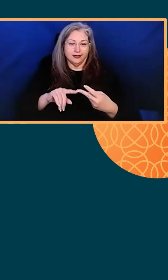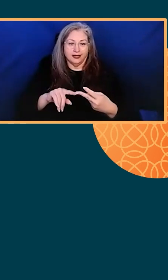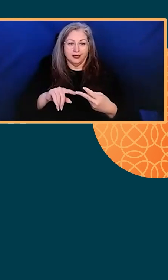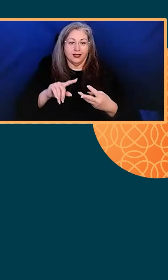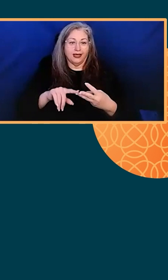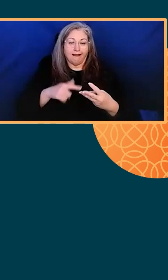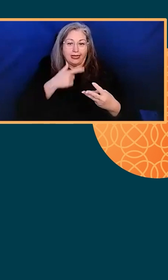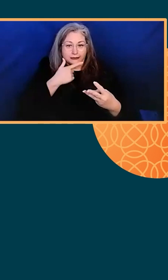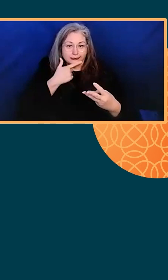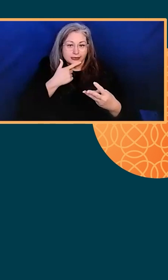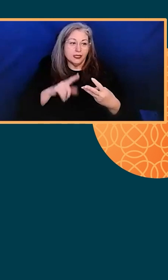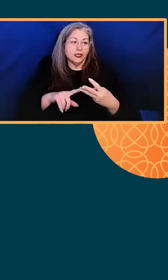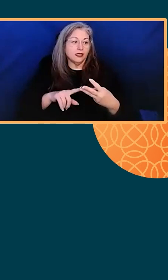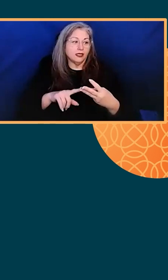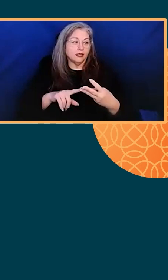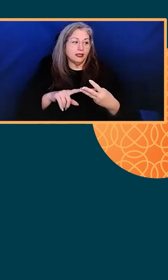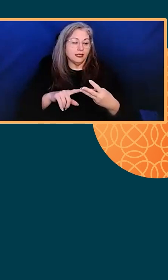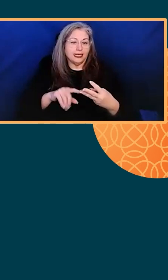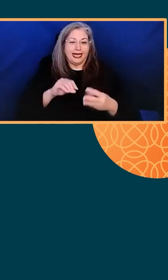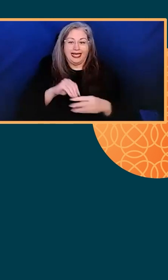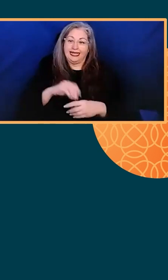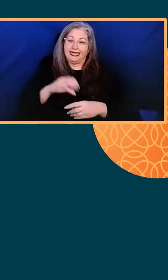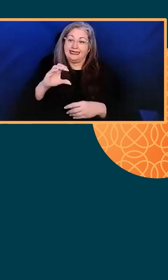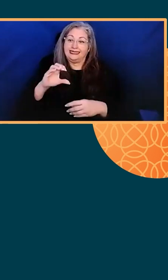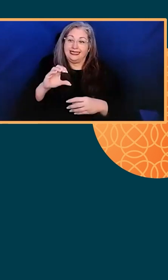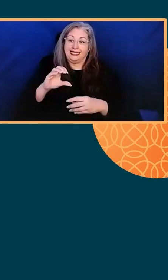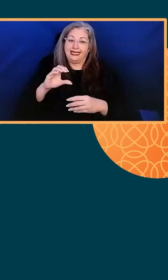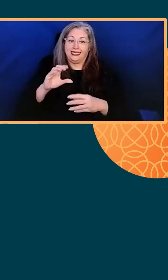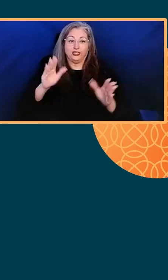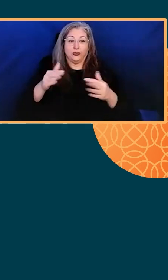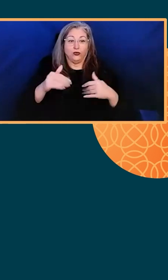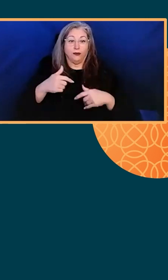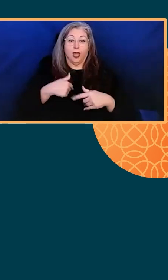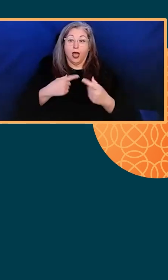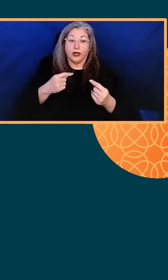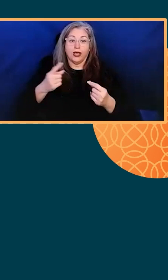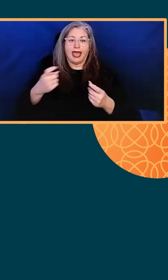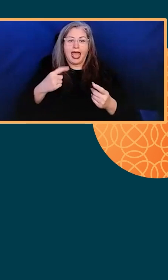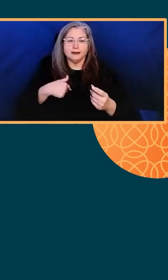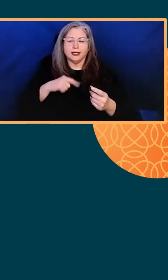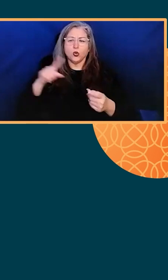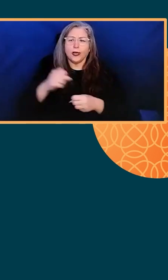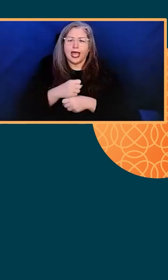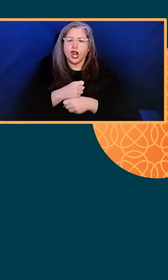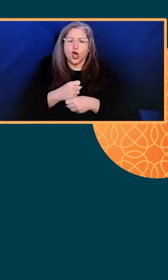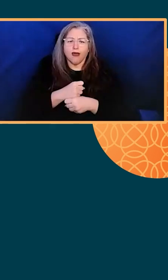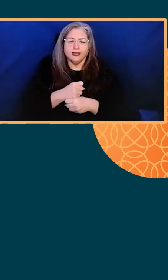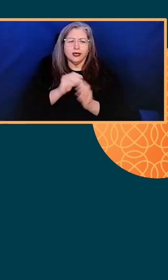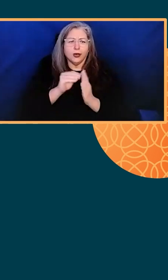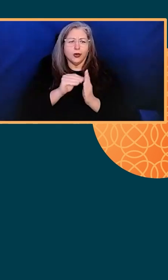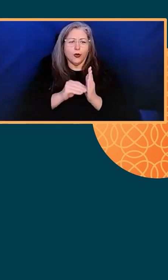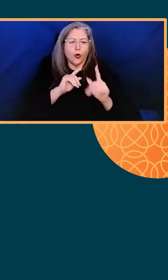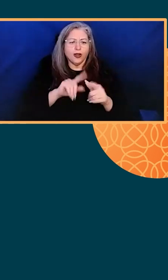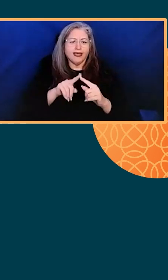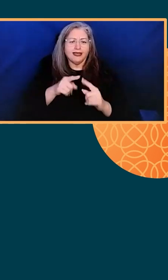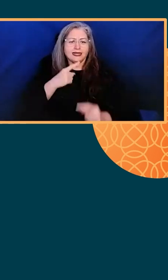3, lesbian, in a C-suite room. And you know what I did for them? They asked me to get their coffee order, but yet then they